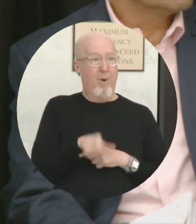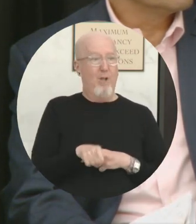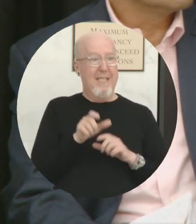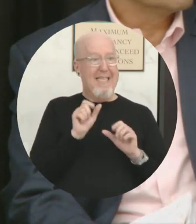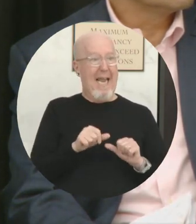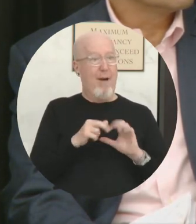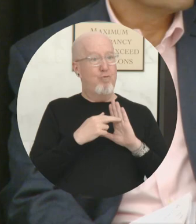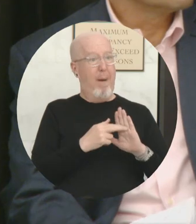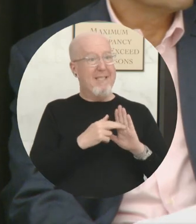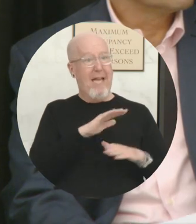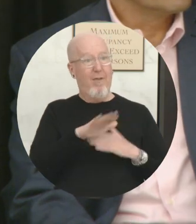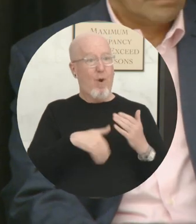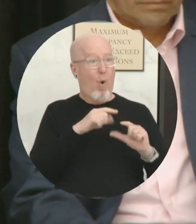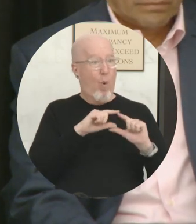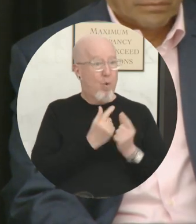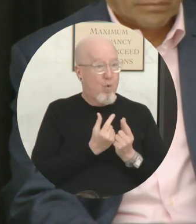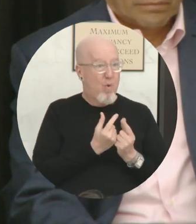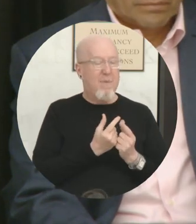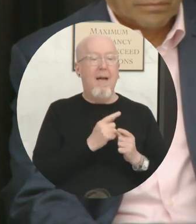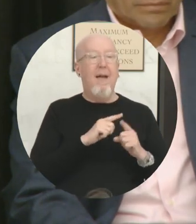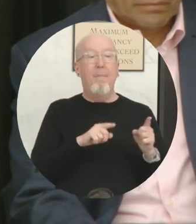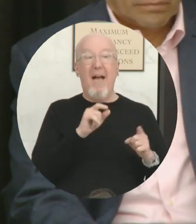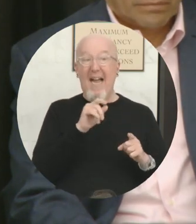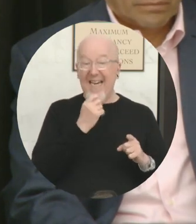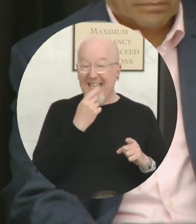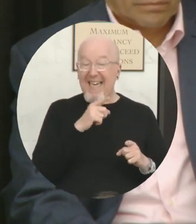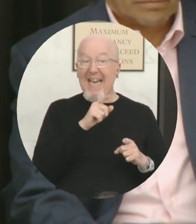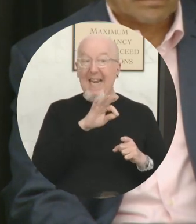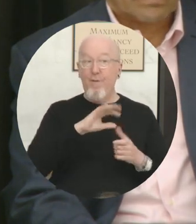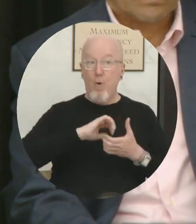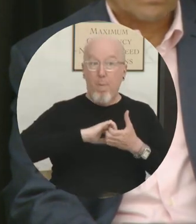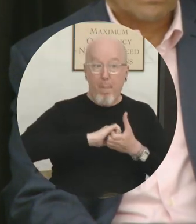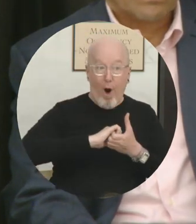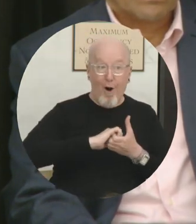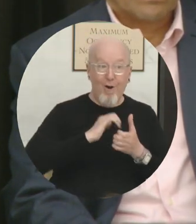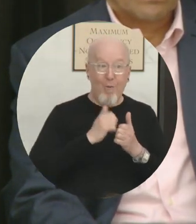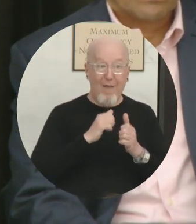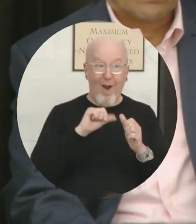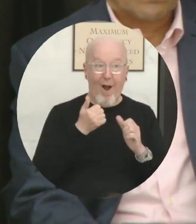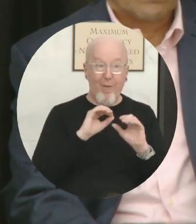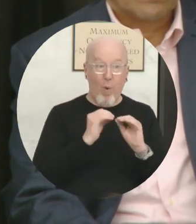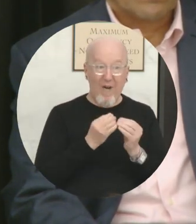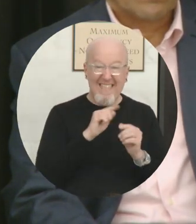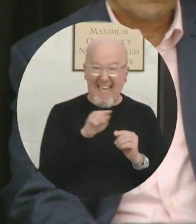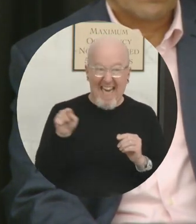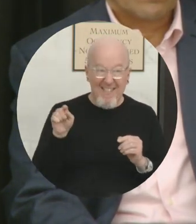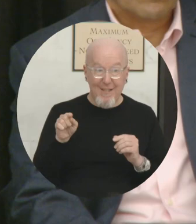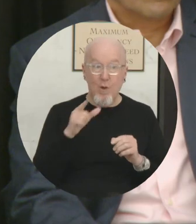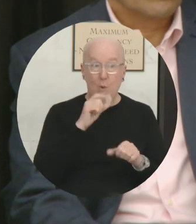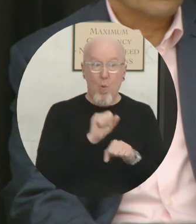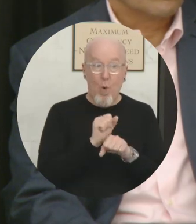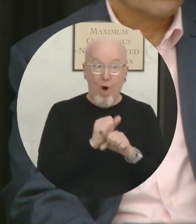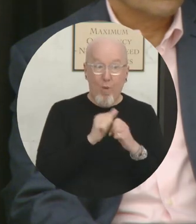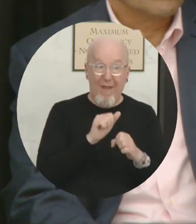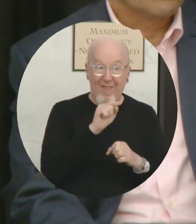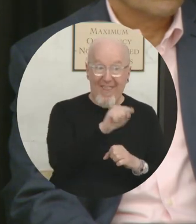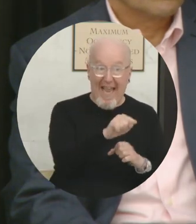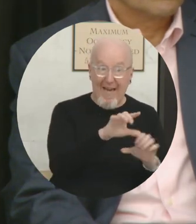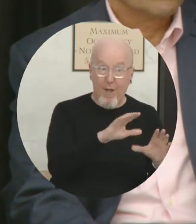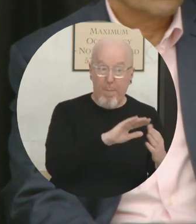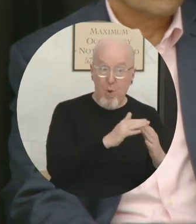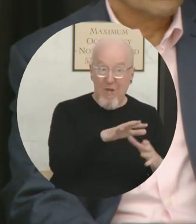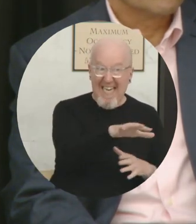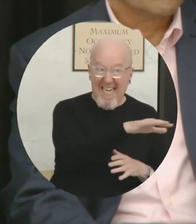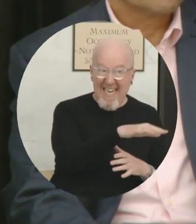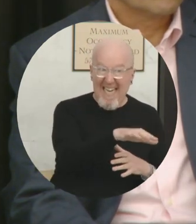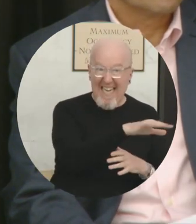whole group if you partner with those organizations whose job it is to help you make your project speak